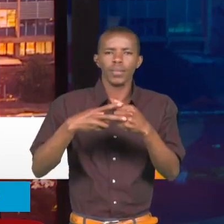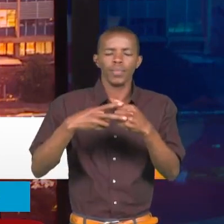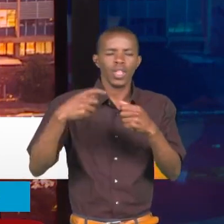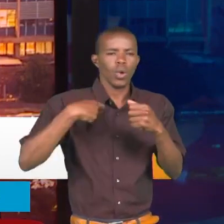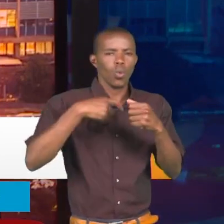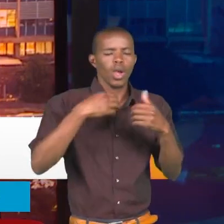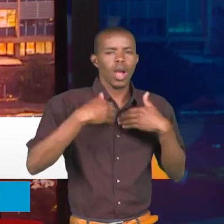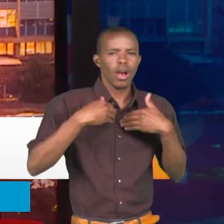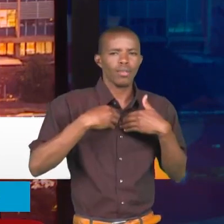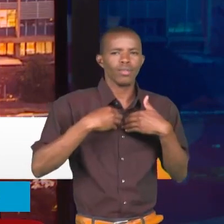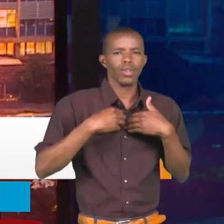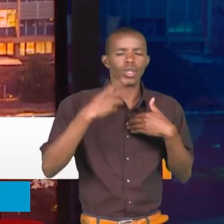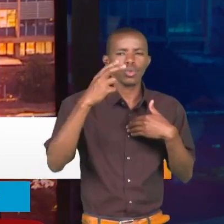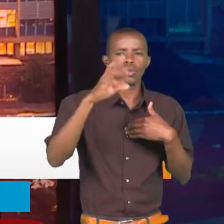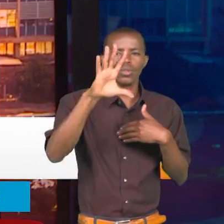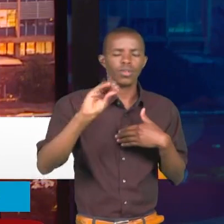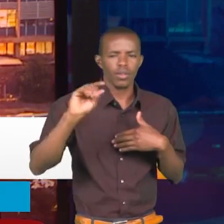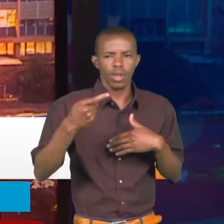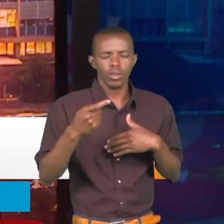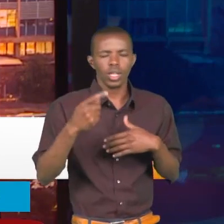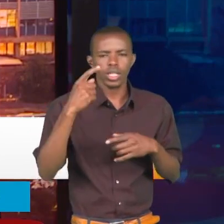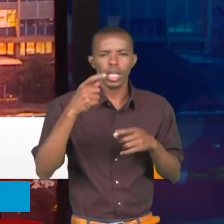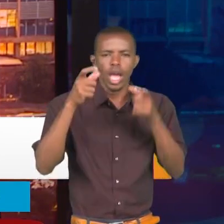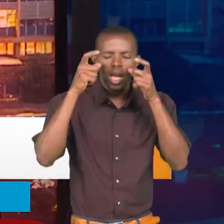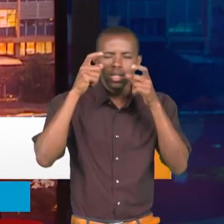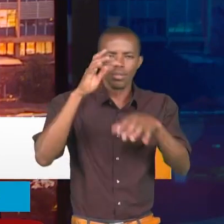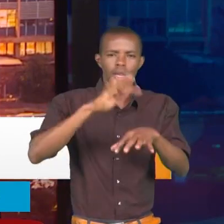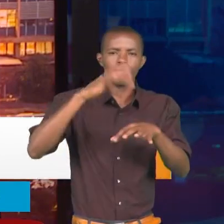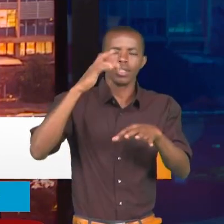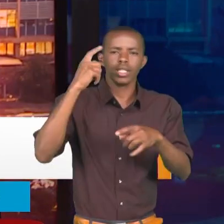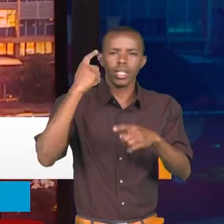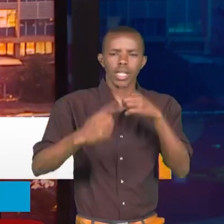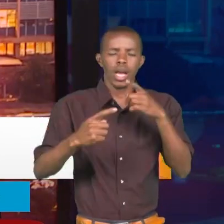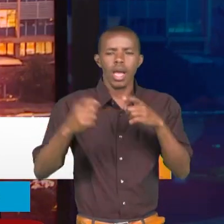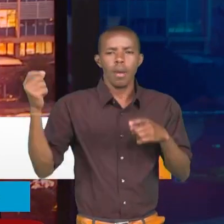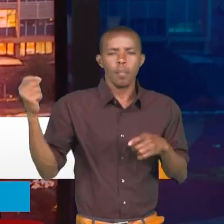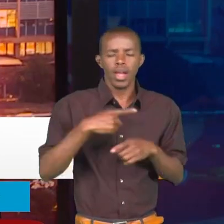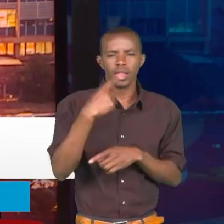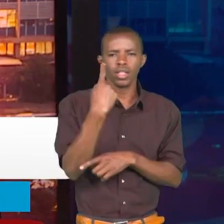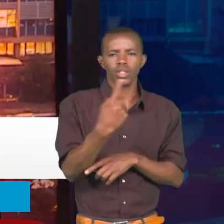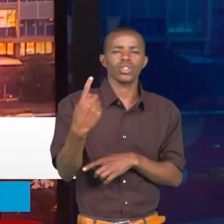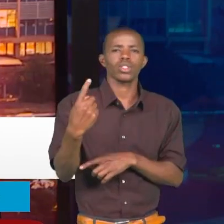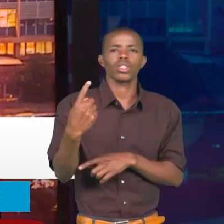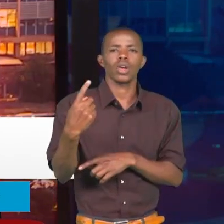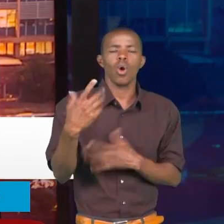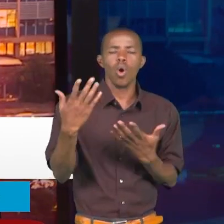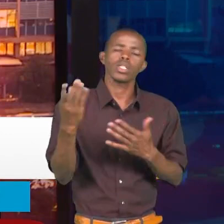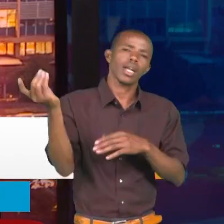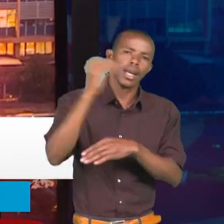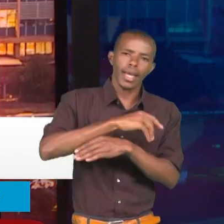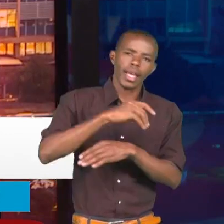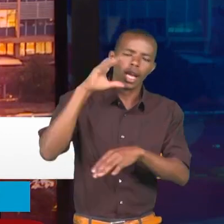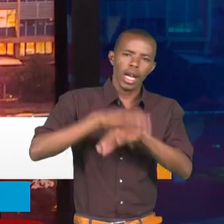around 52,000 HIV infections every year. So this means that in every month, I think in every day, we get